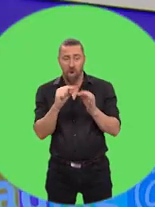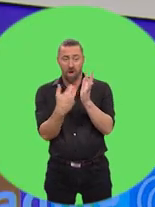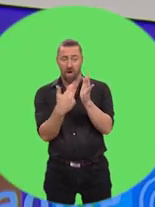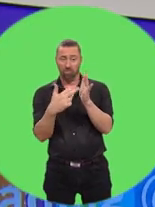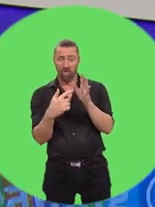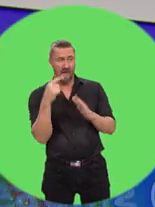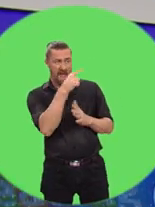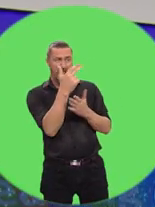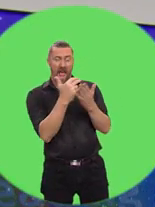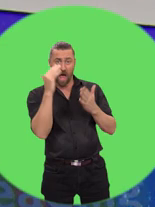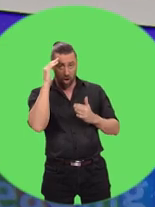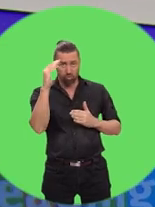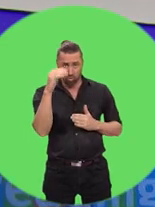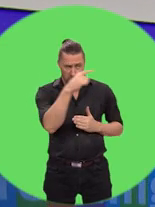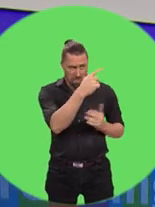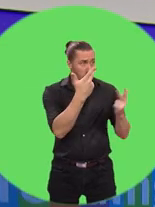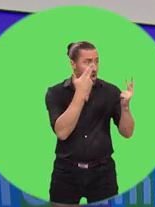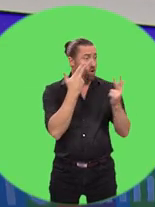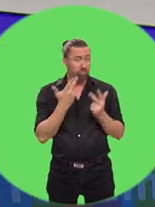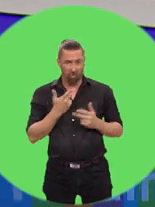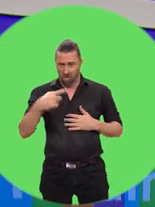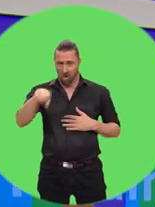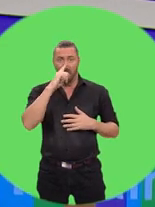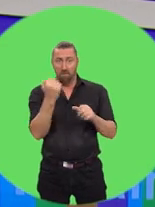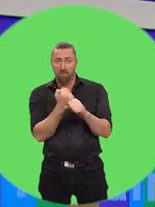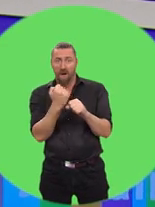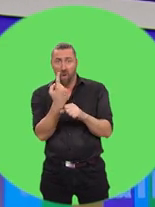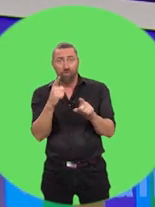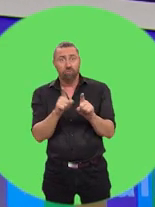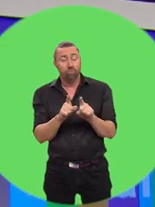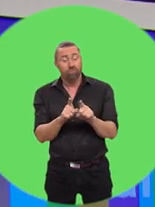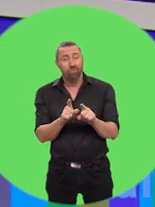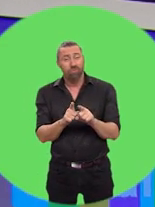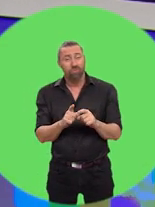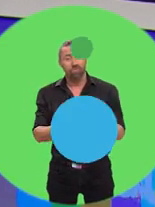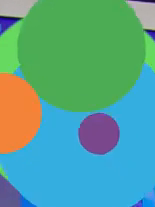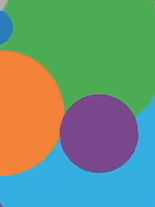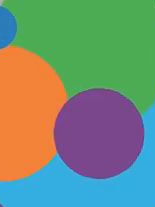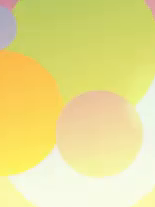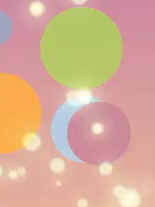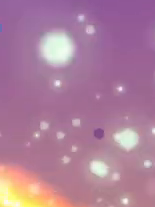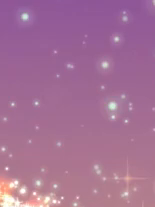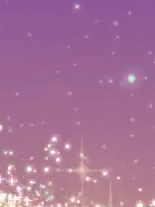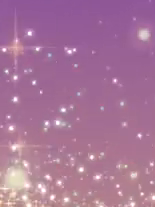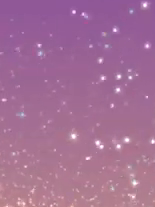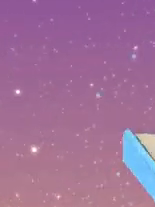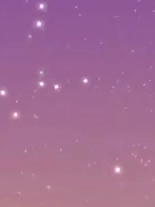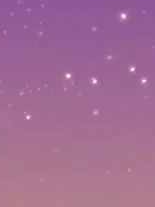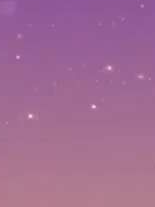in the art room, and I think she might be about to show us how to make a little home for a bird of our own.